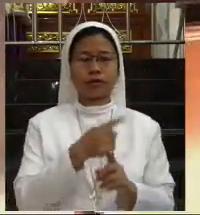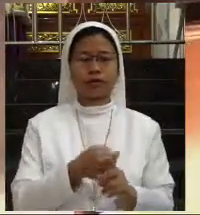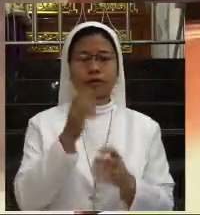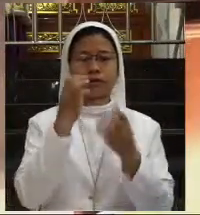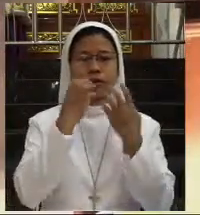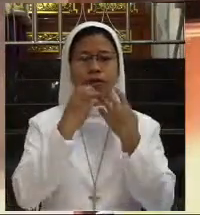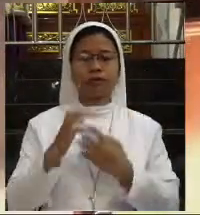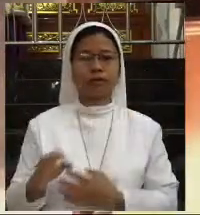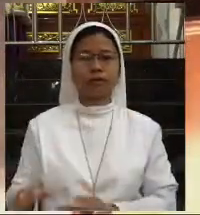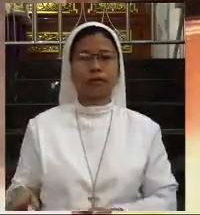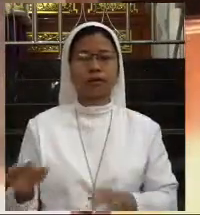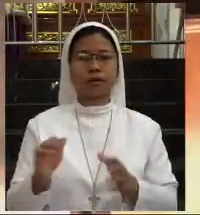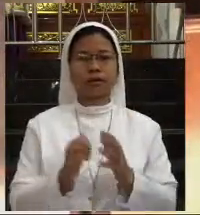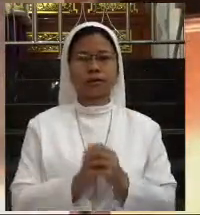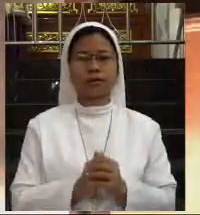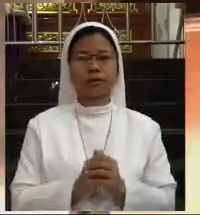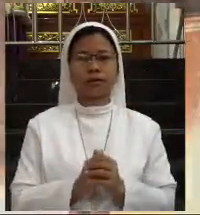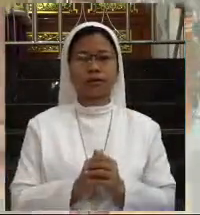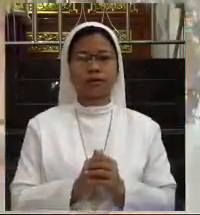us from evil.